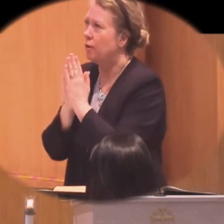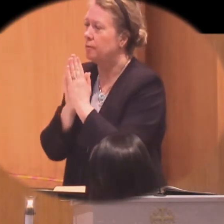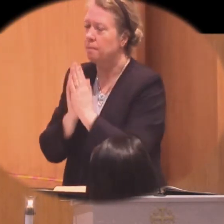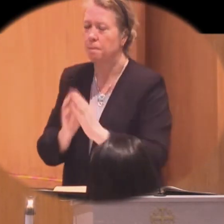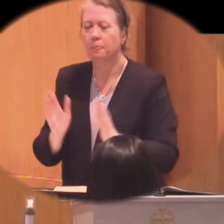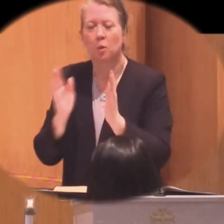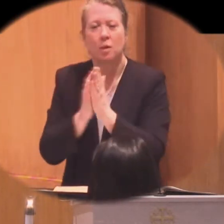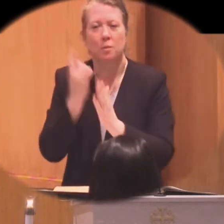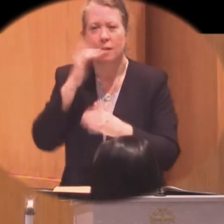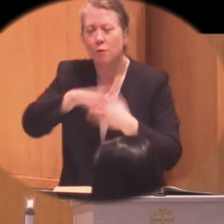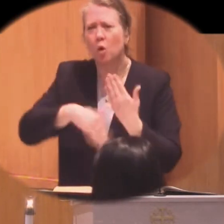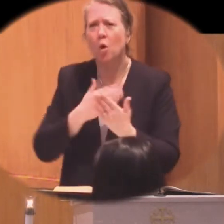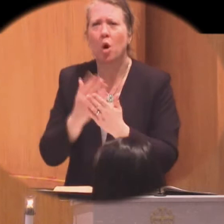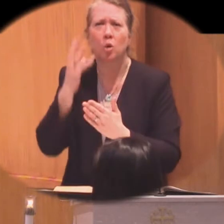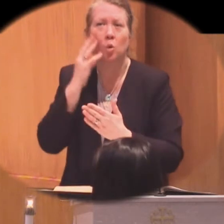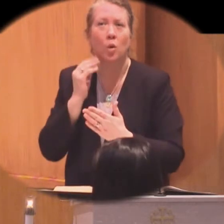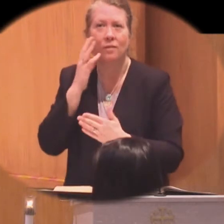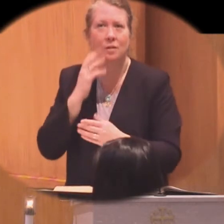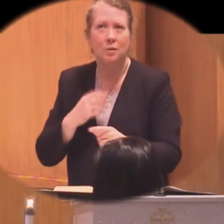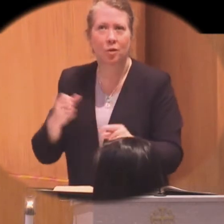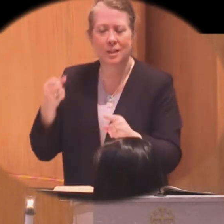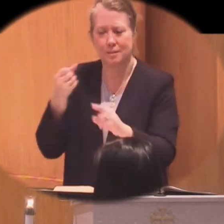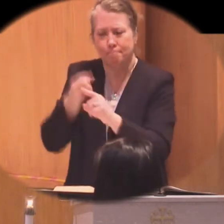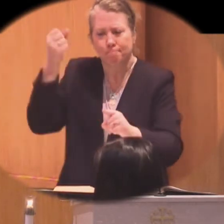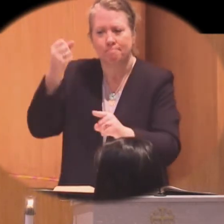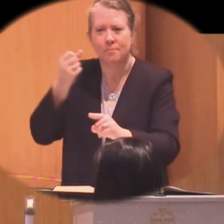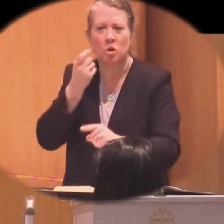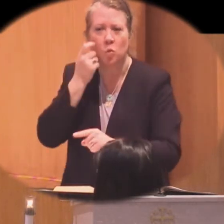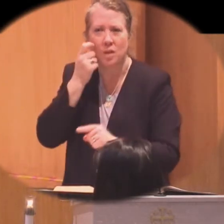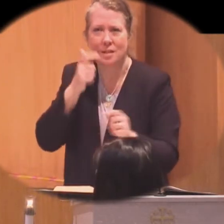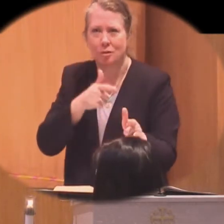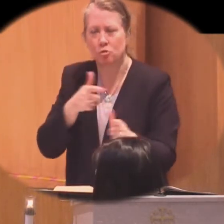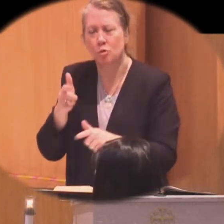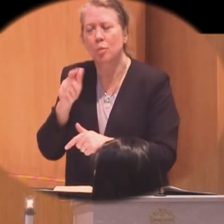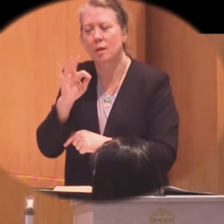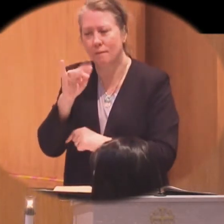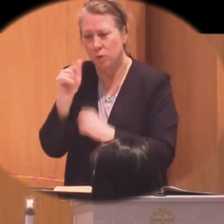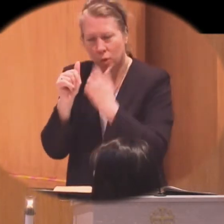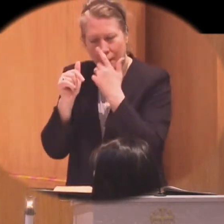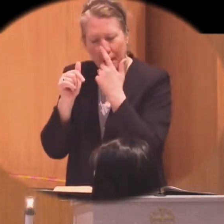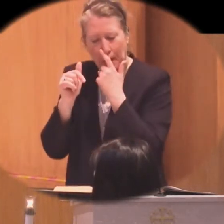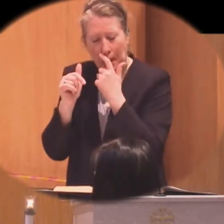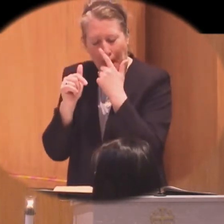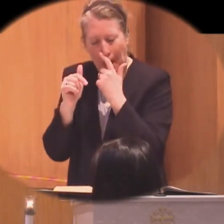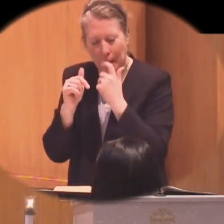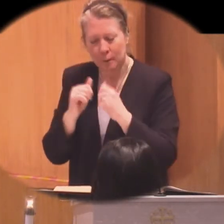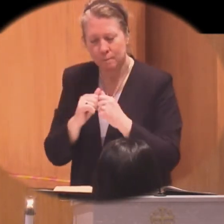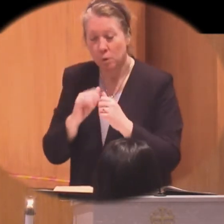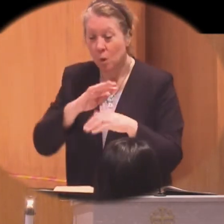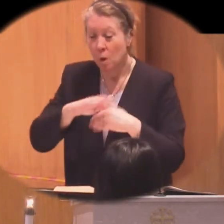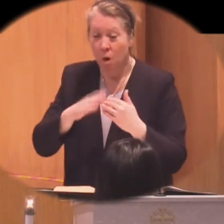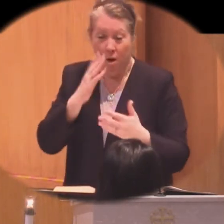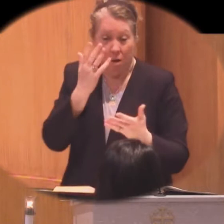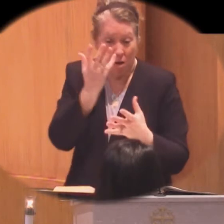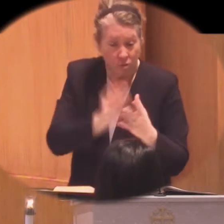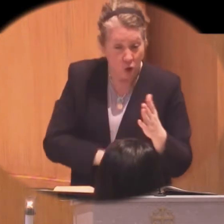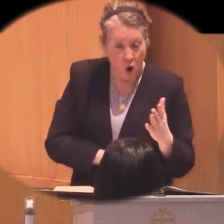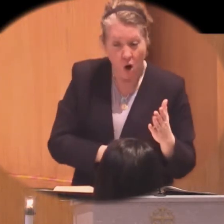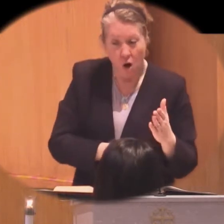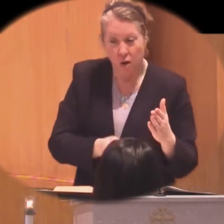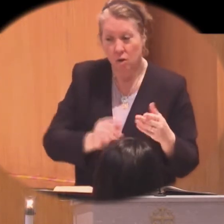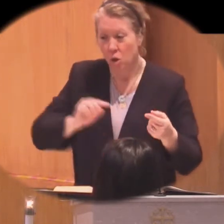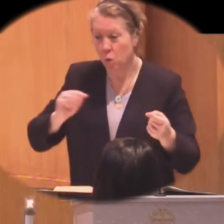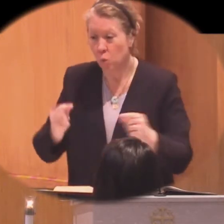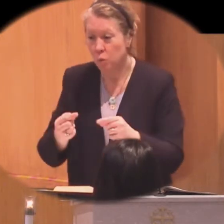who have been afflicted by the recent shooting in Florida, the deceased and wounded, their families and